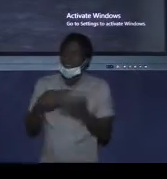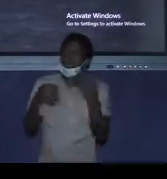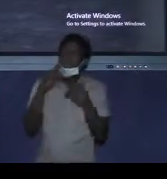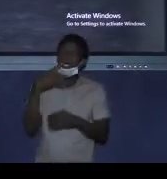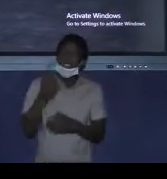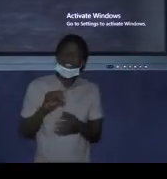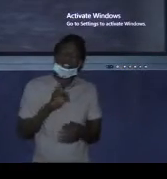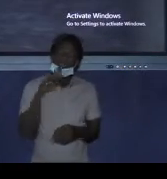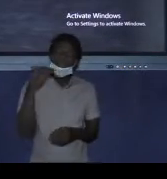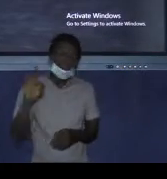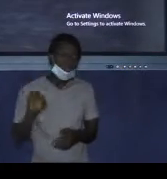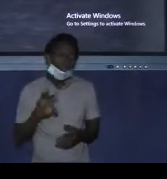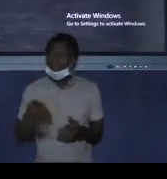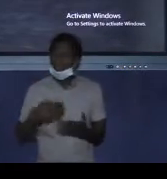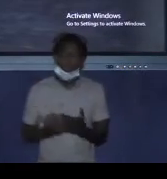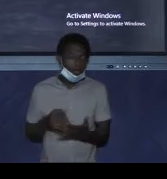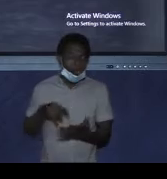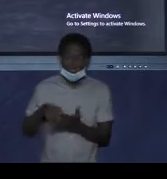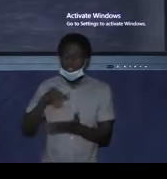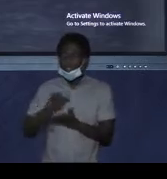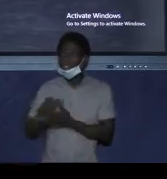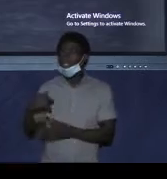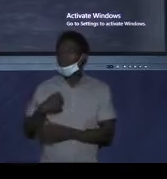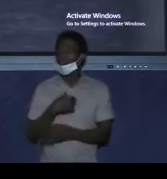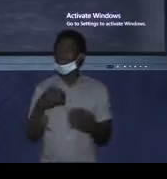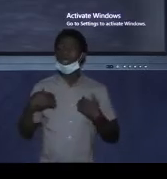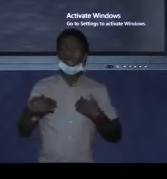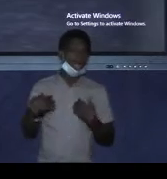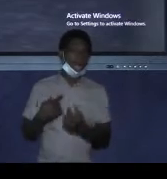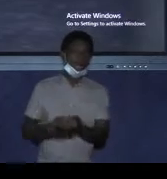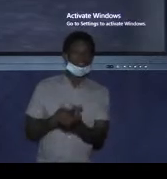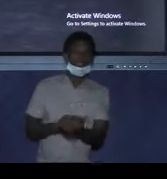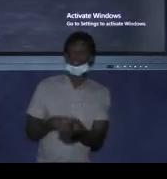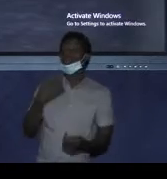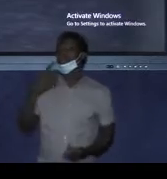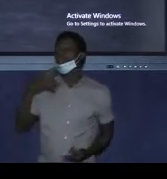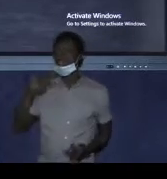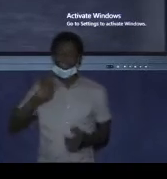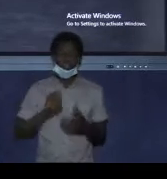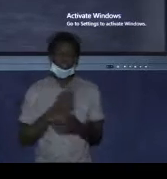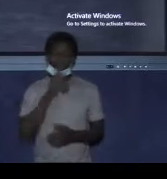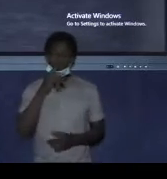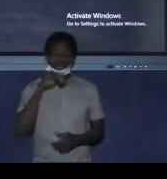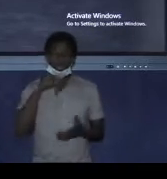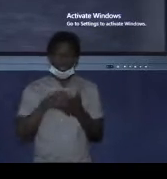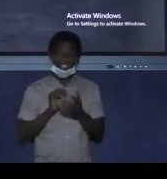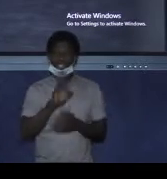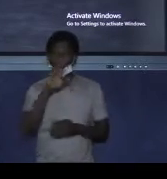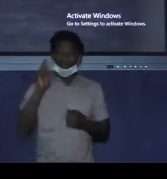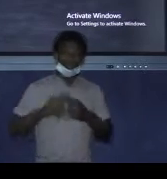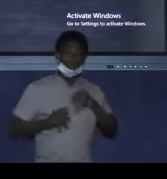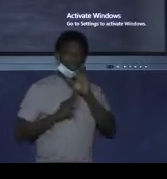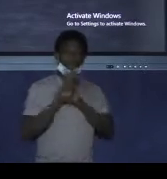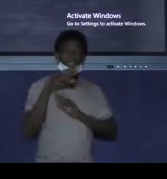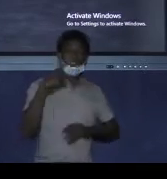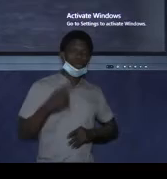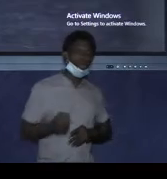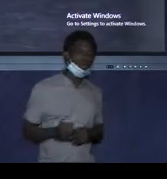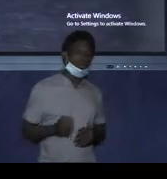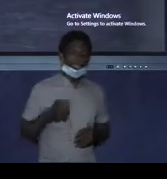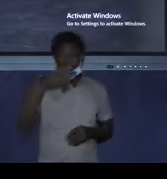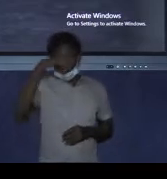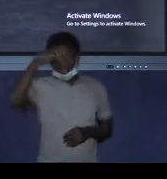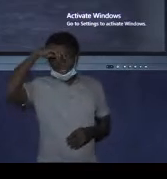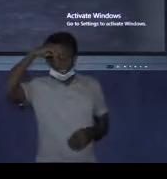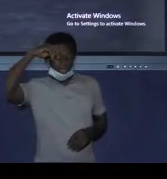of all these types of thermometer that we have talked about? The first one, it is used to measure the temperature